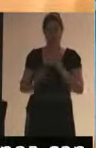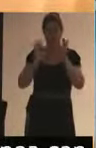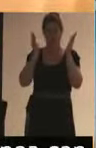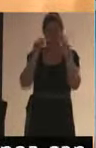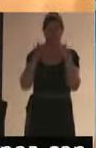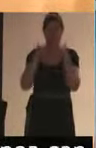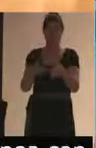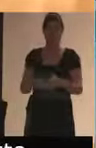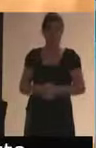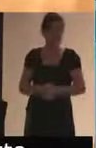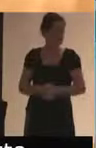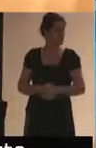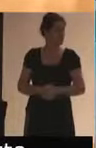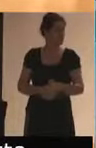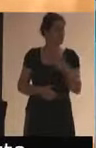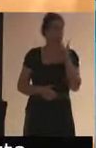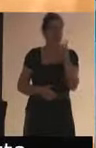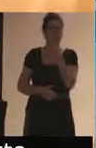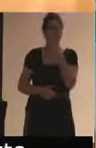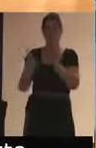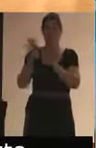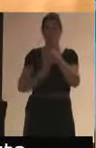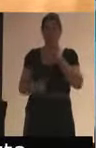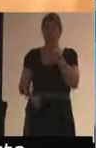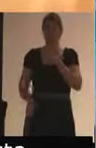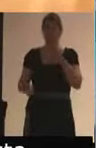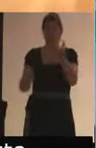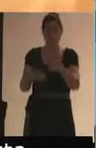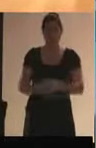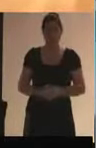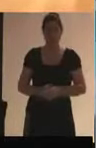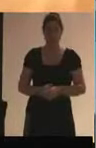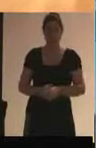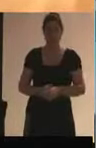of this project and this conference in general.